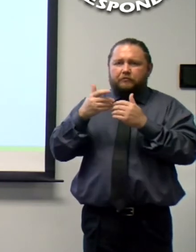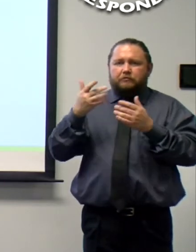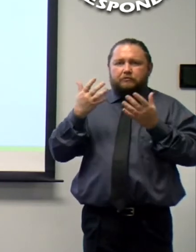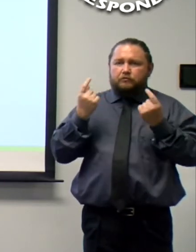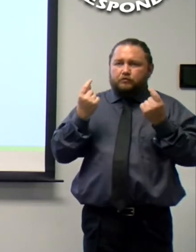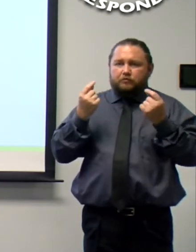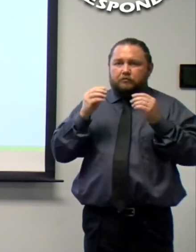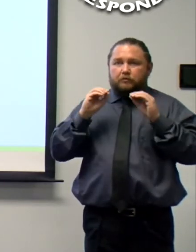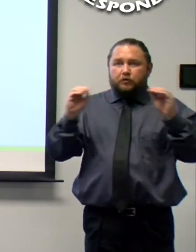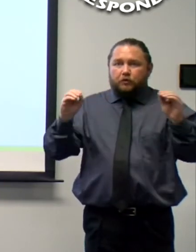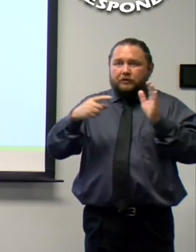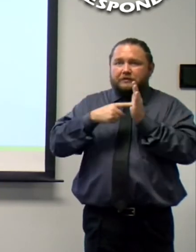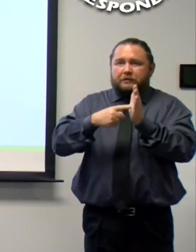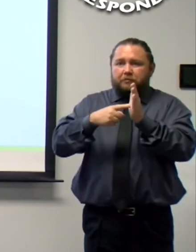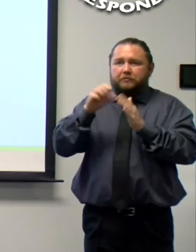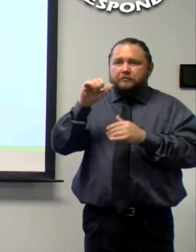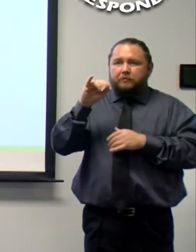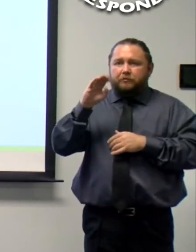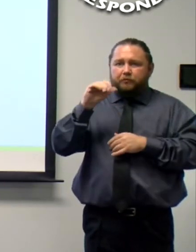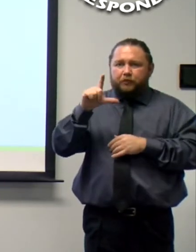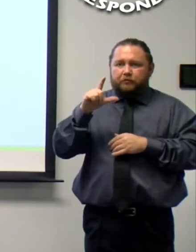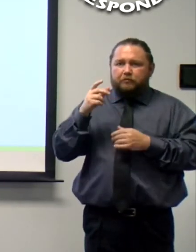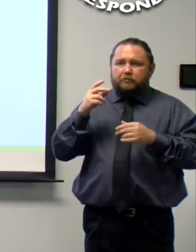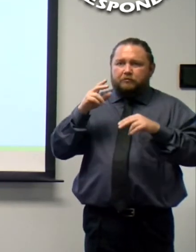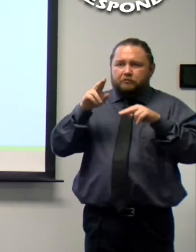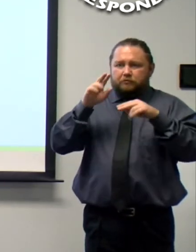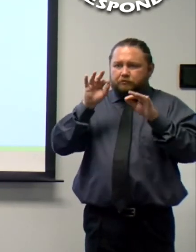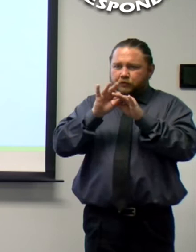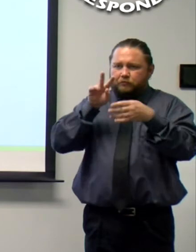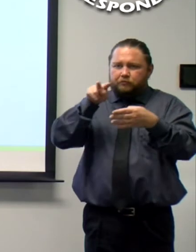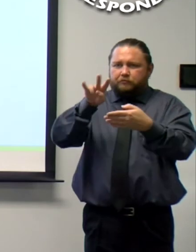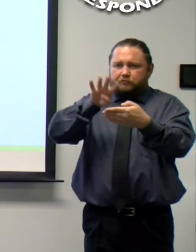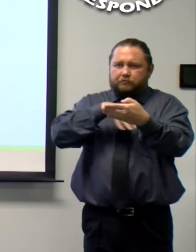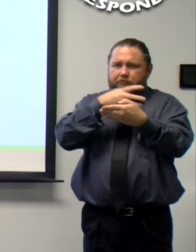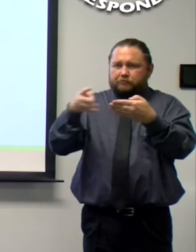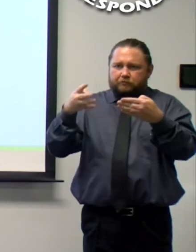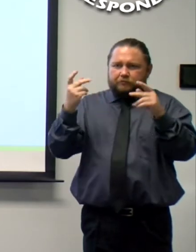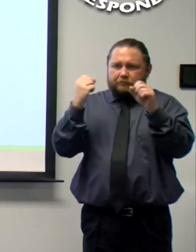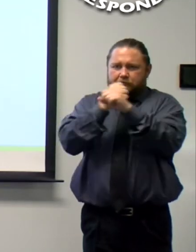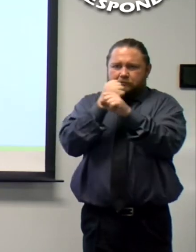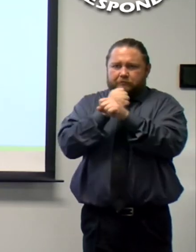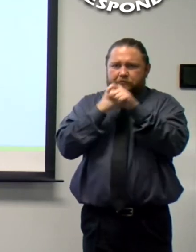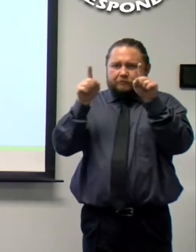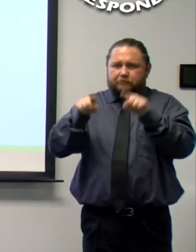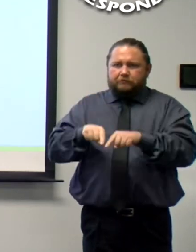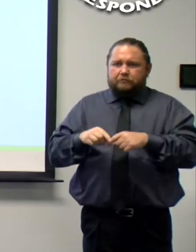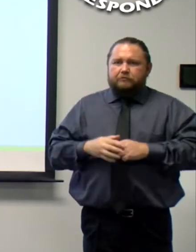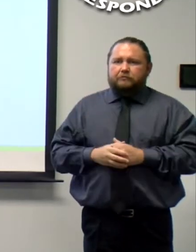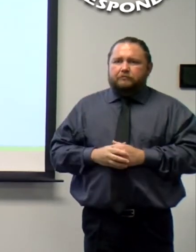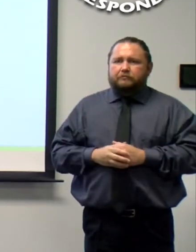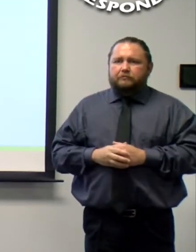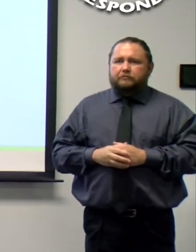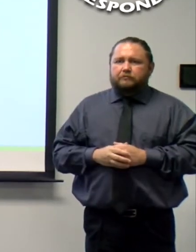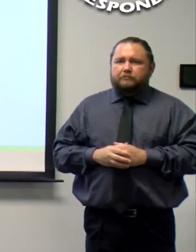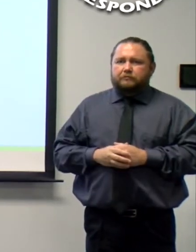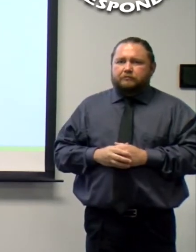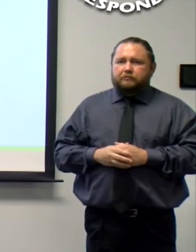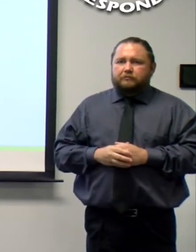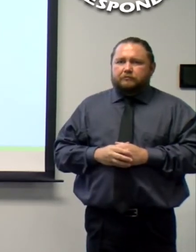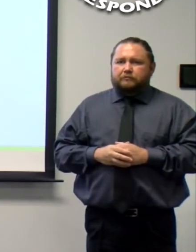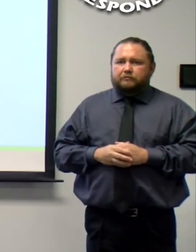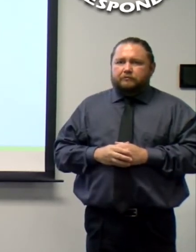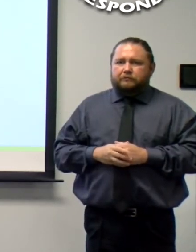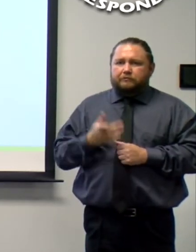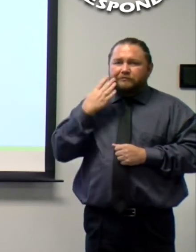there continues to be community transmission, and again, that's why we continue with the testing. And during the week, the governor